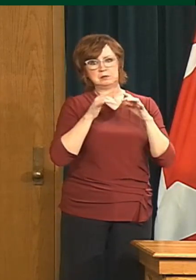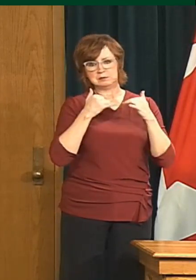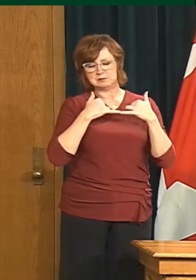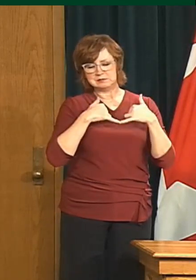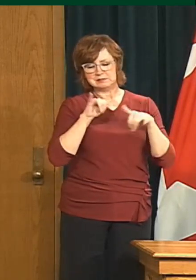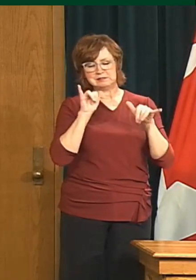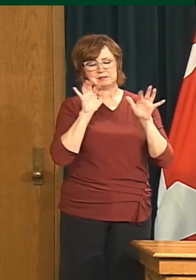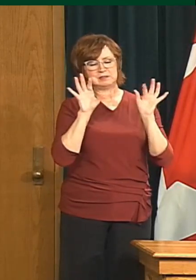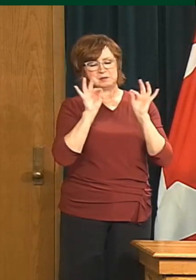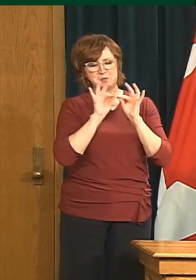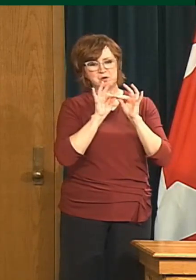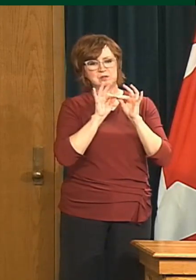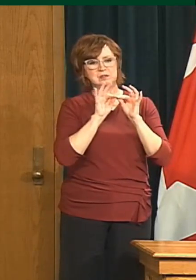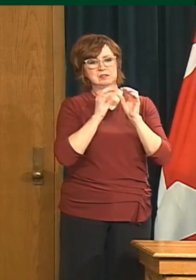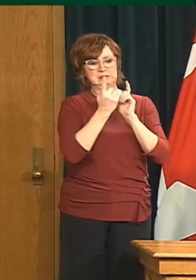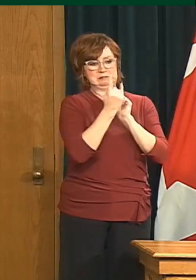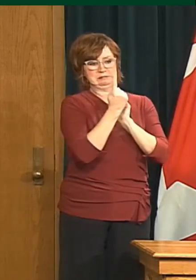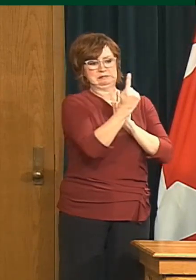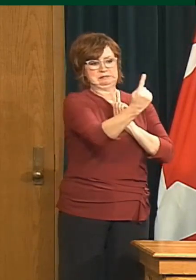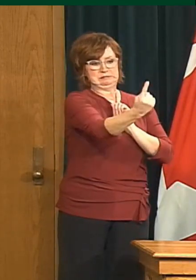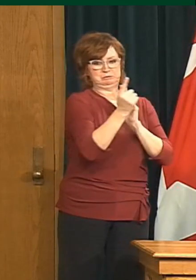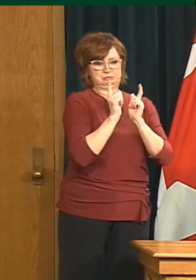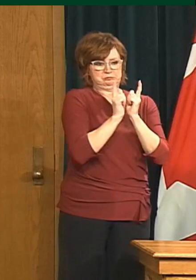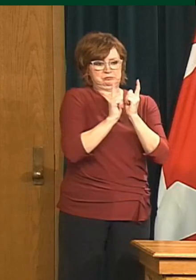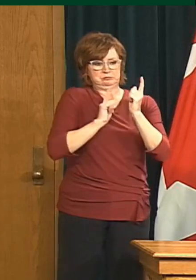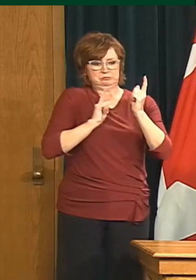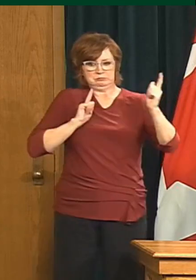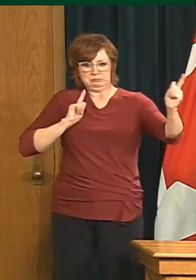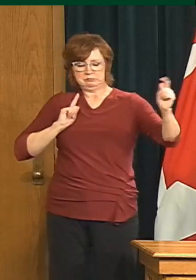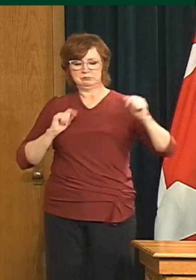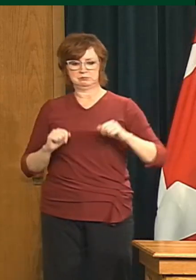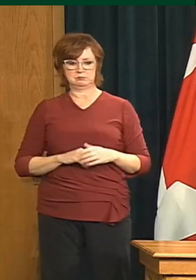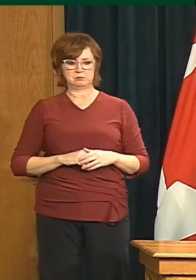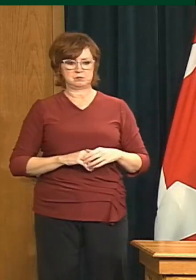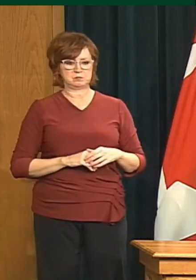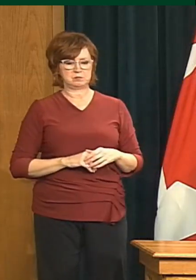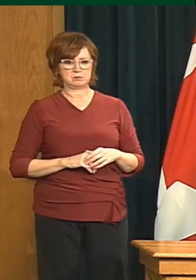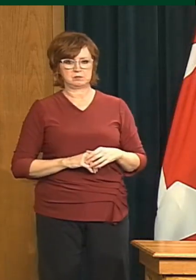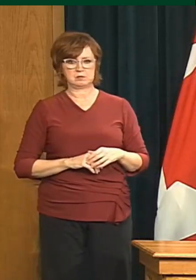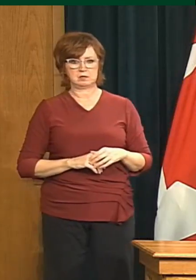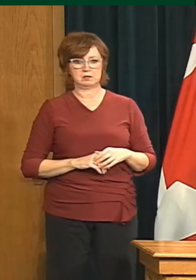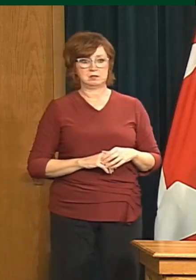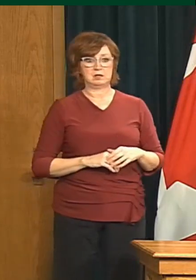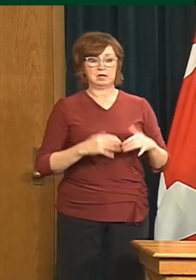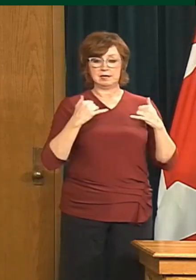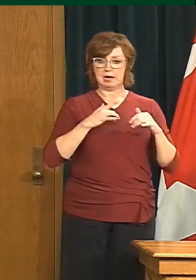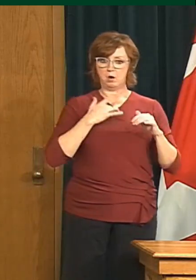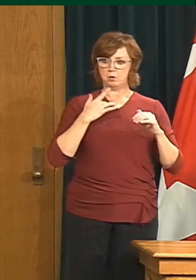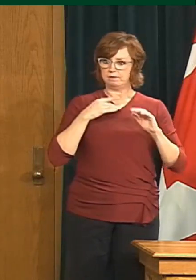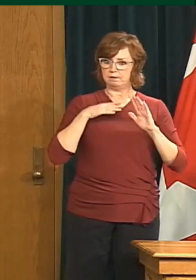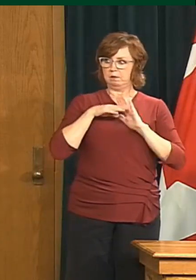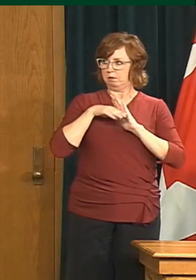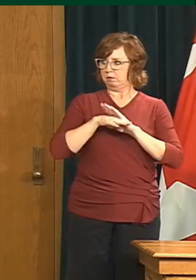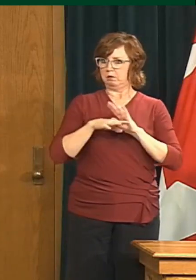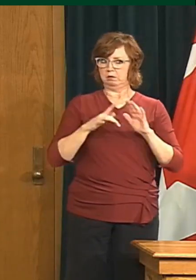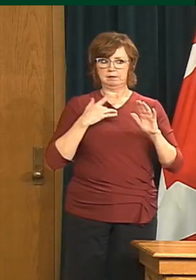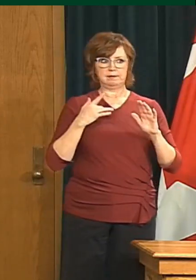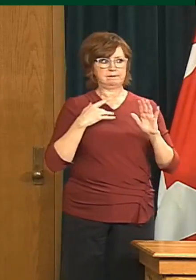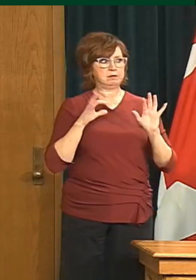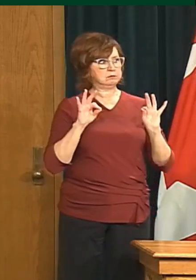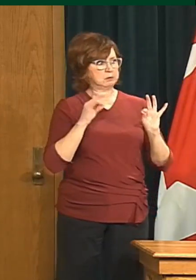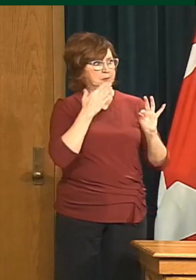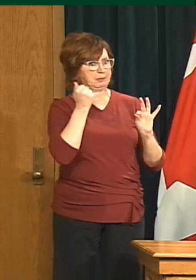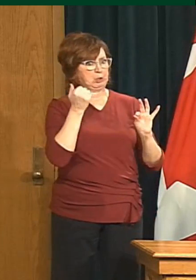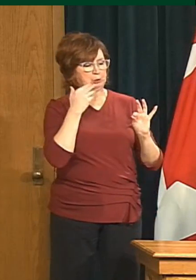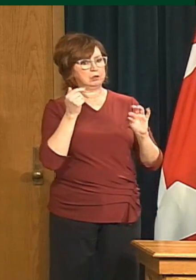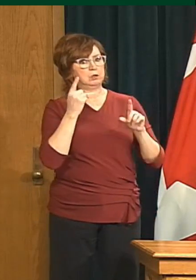distancing. This is not going back to the old ways. This is doing work in the new normal, which will continue for quite a